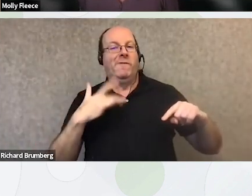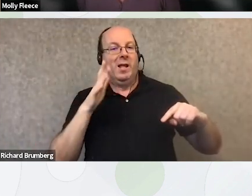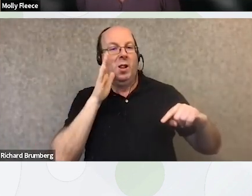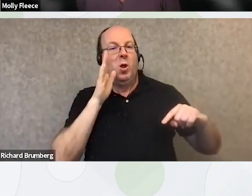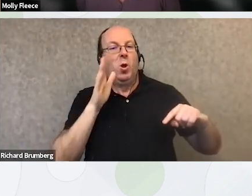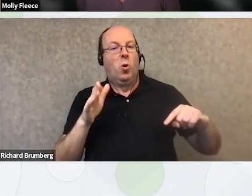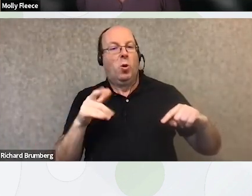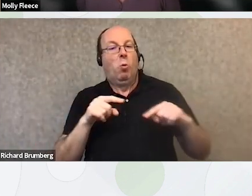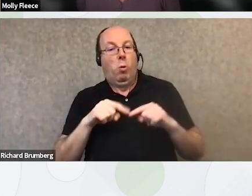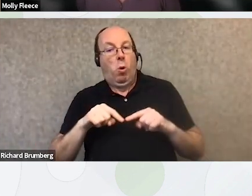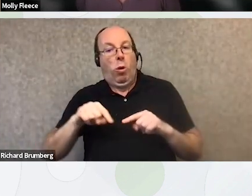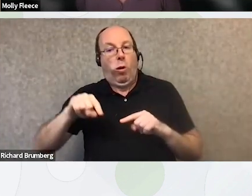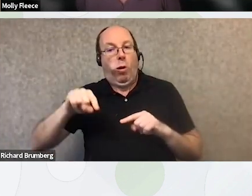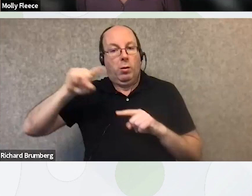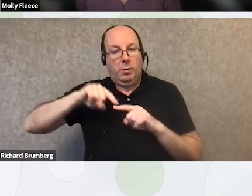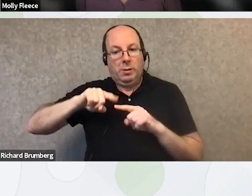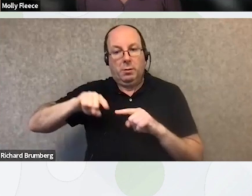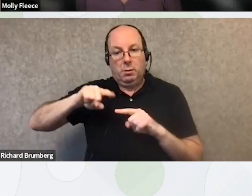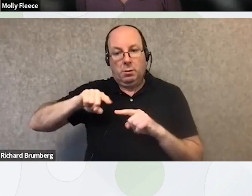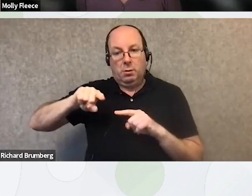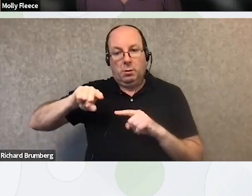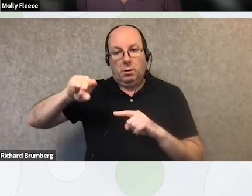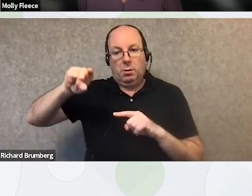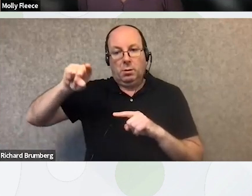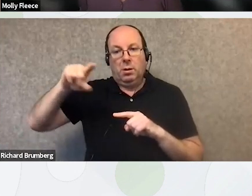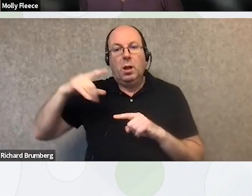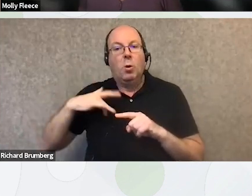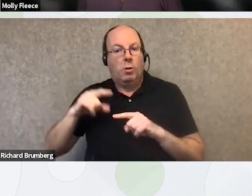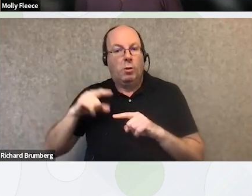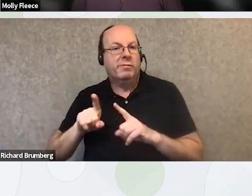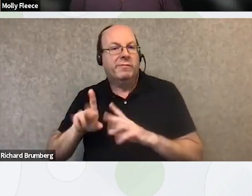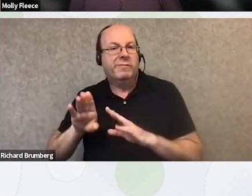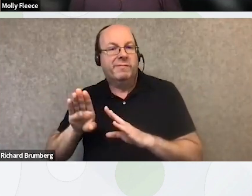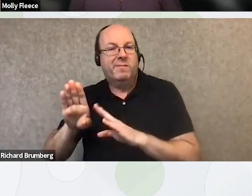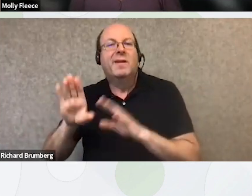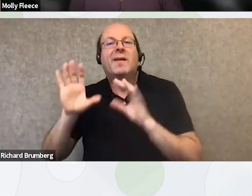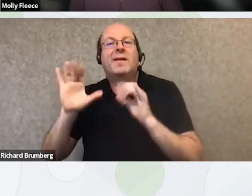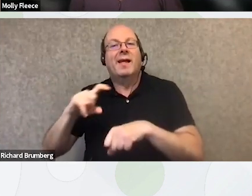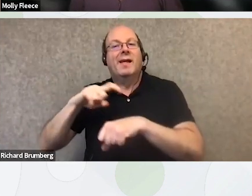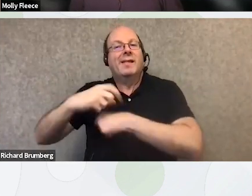over what we think will be more of a normal RSV season.